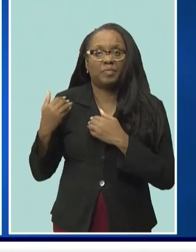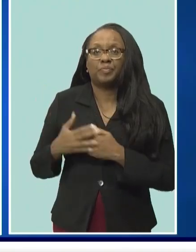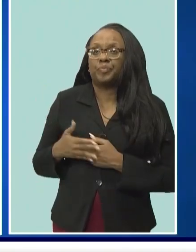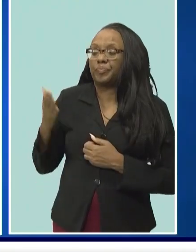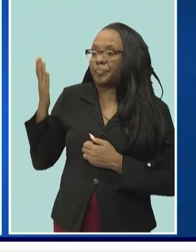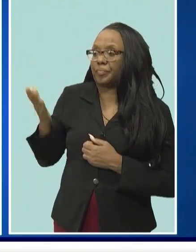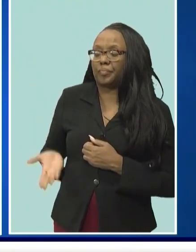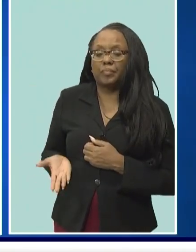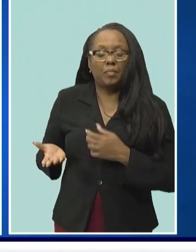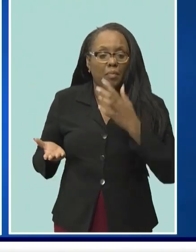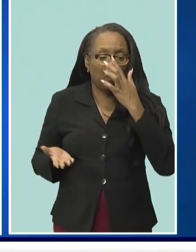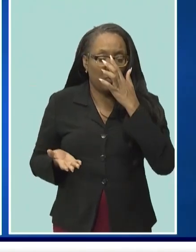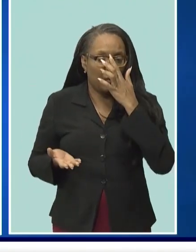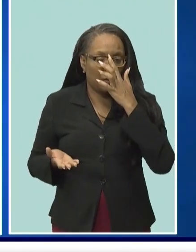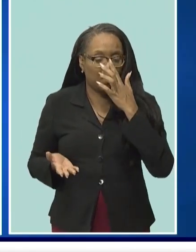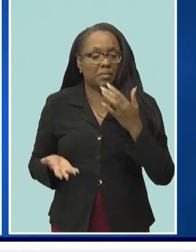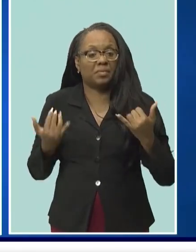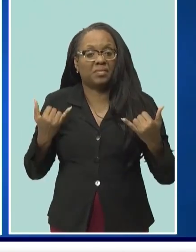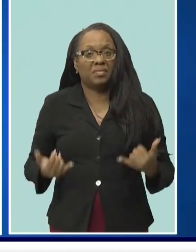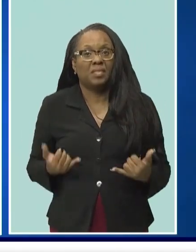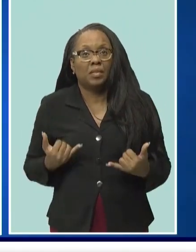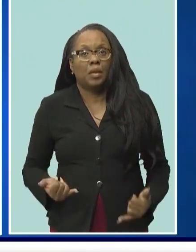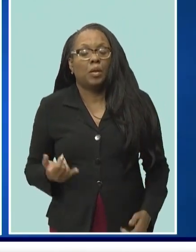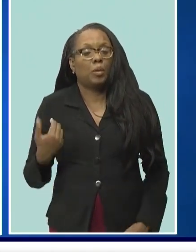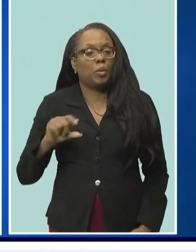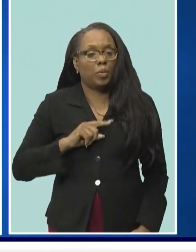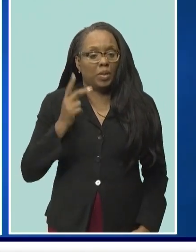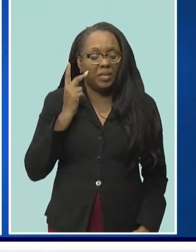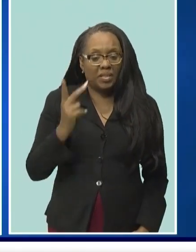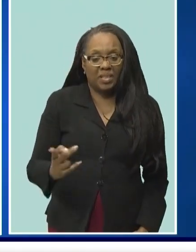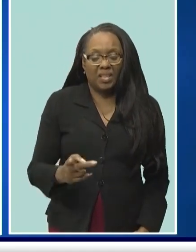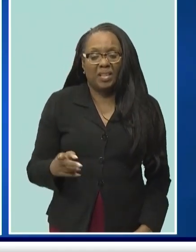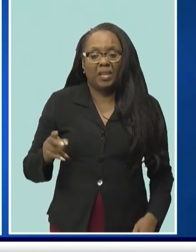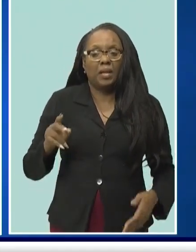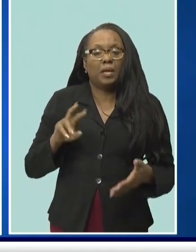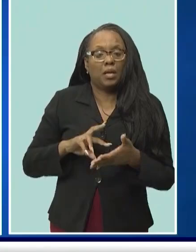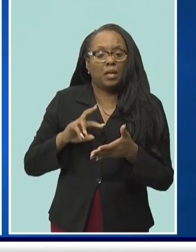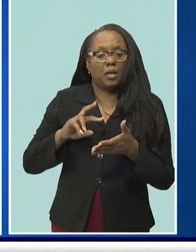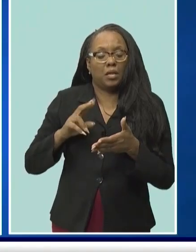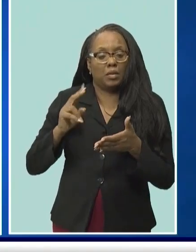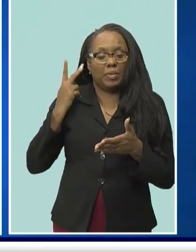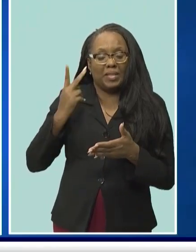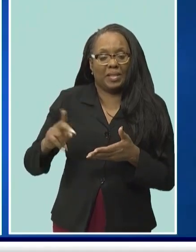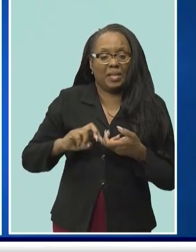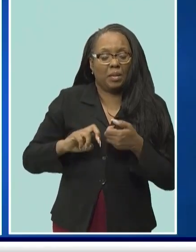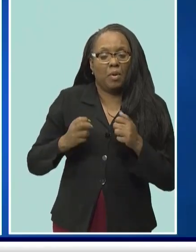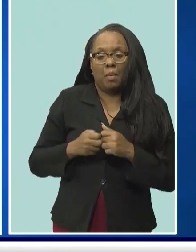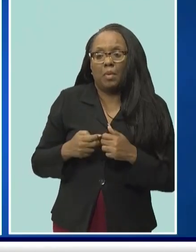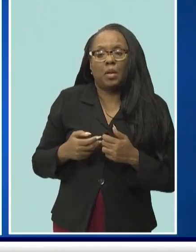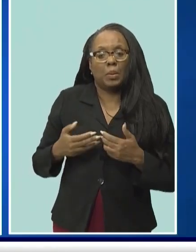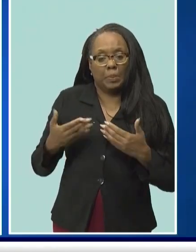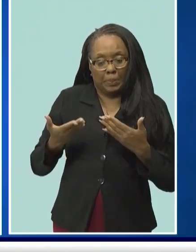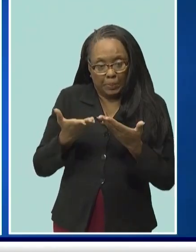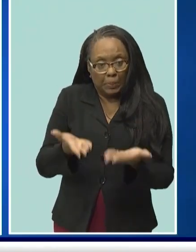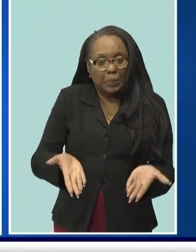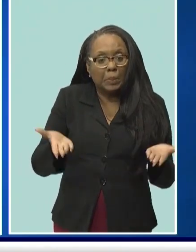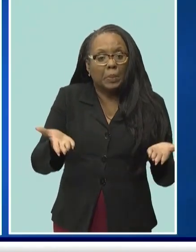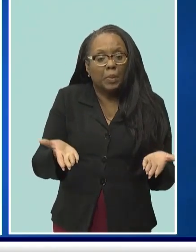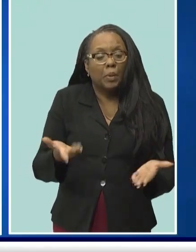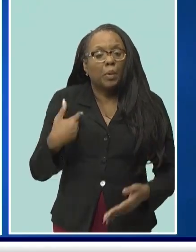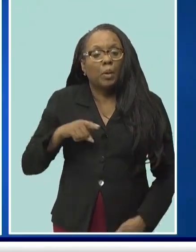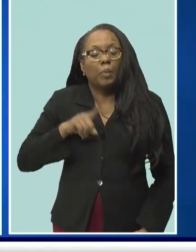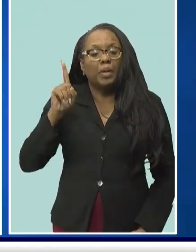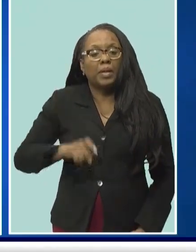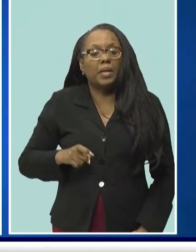the consequences of it as a nation. And it is up to us to stem it and